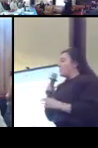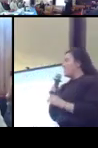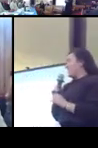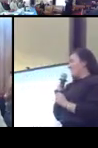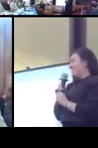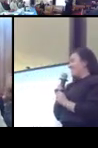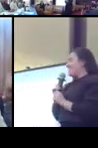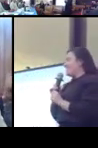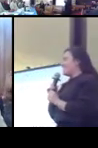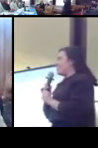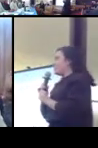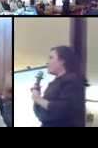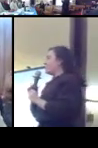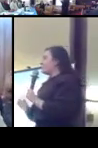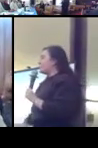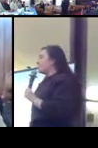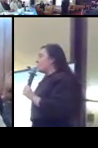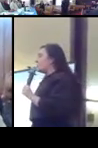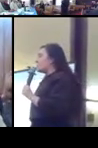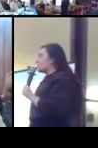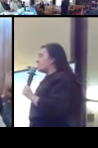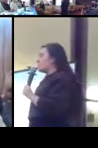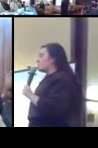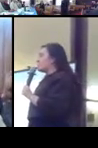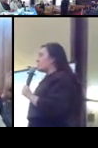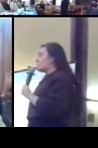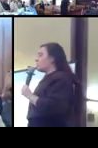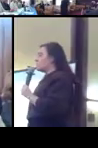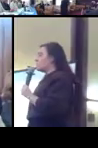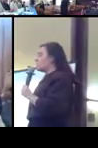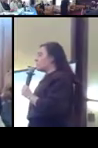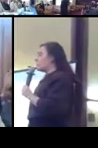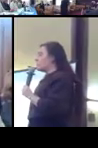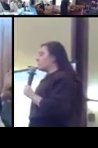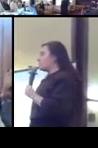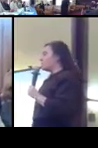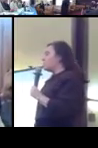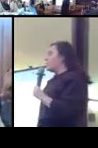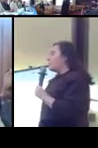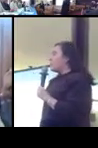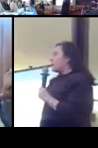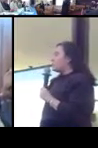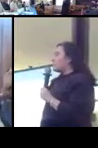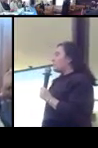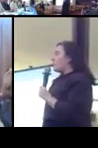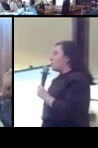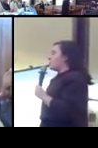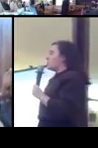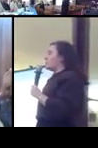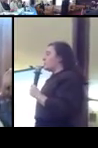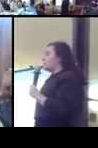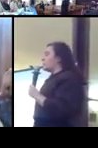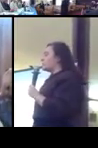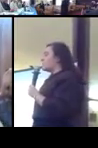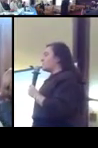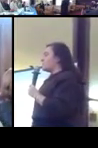This is the vision for design guidelines. We envision a community aesthetic that expresses and cultivates our rich heritage and values for all